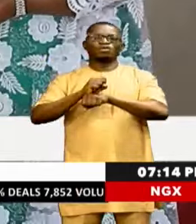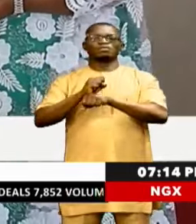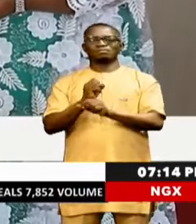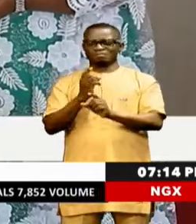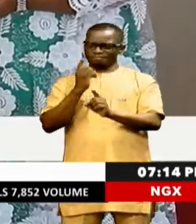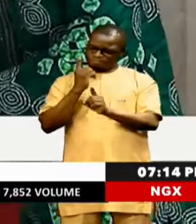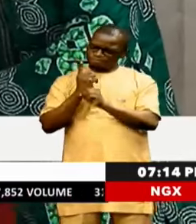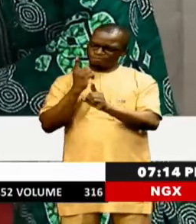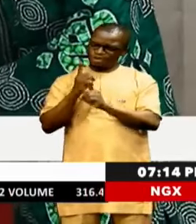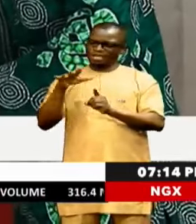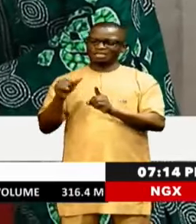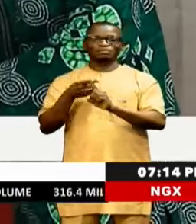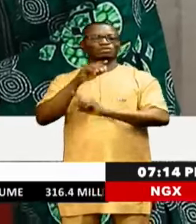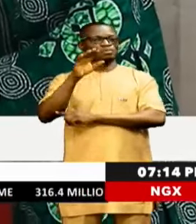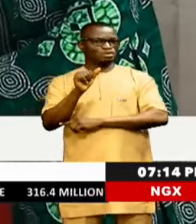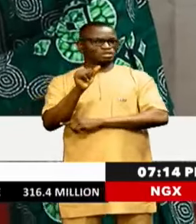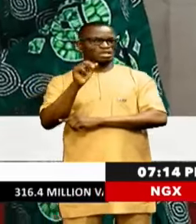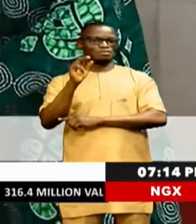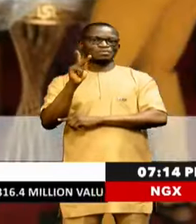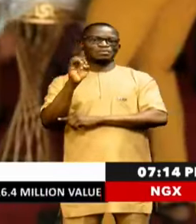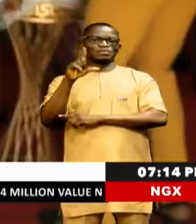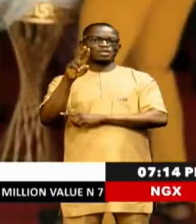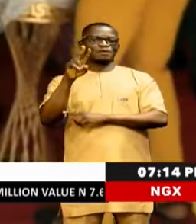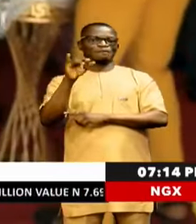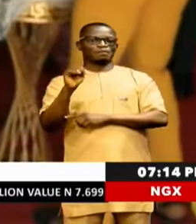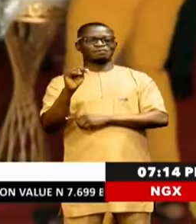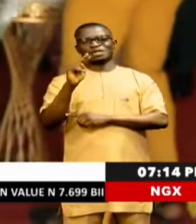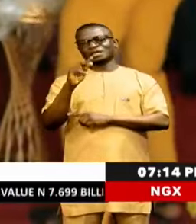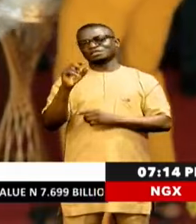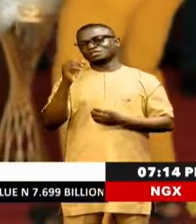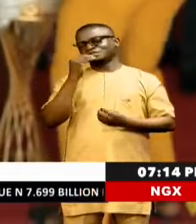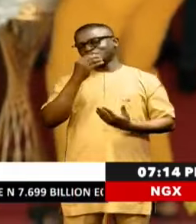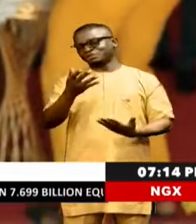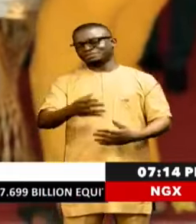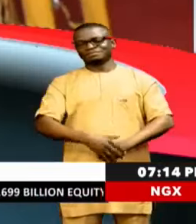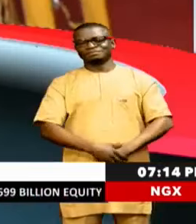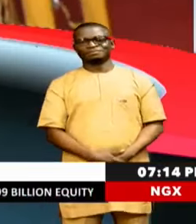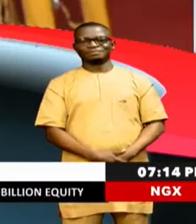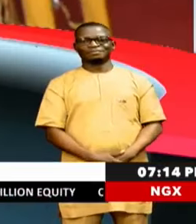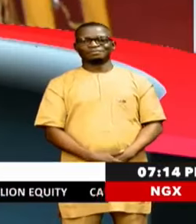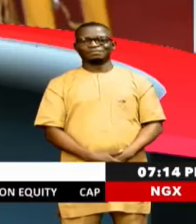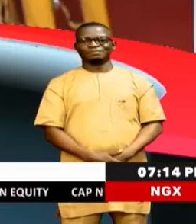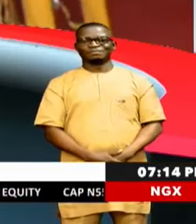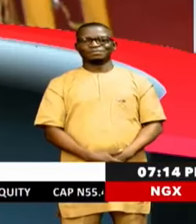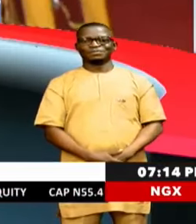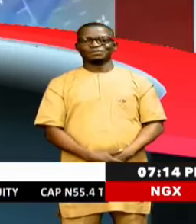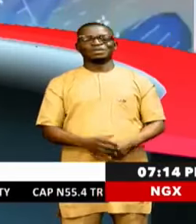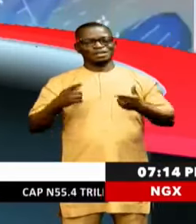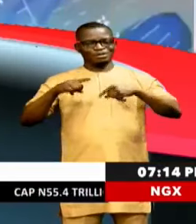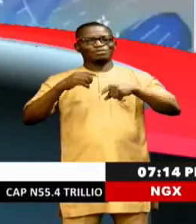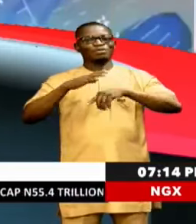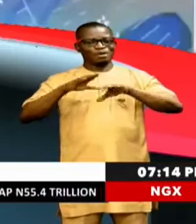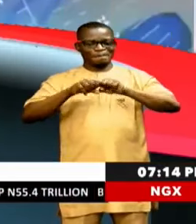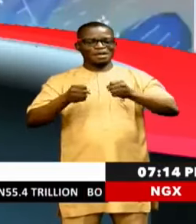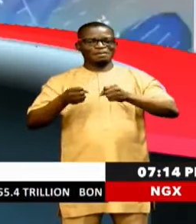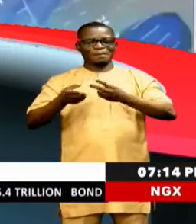diligently. In Abuja, Kelvin Ehunwahi, NTA News. All right, let's take a break. We'll